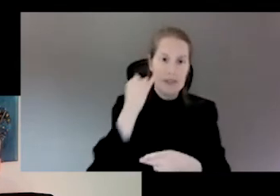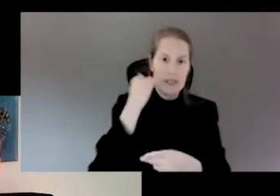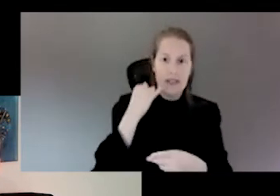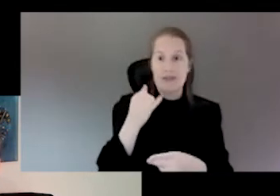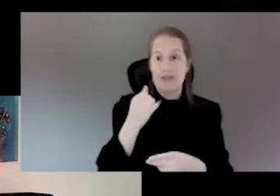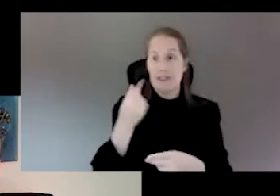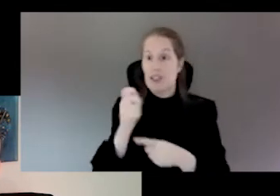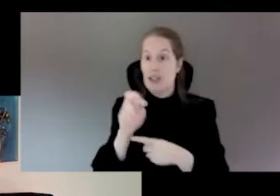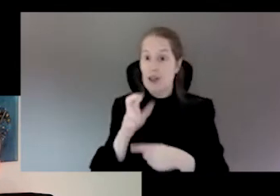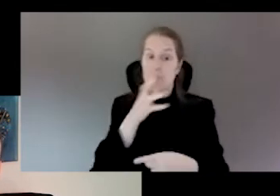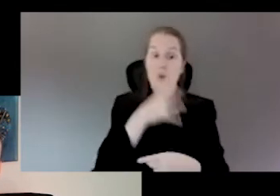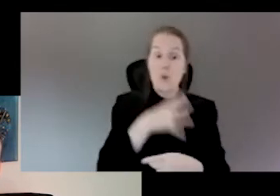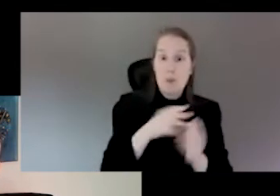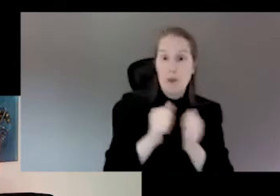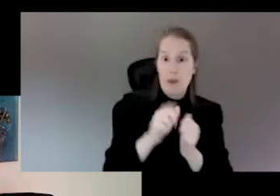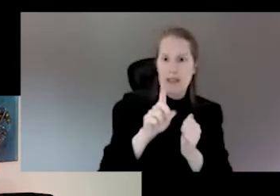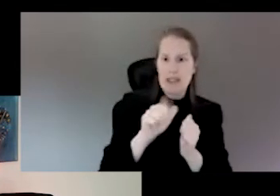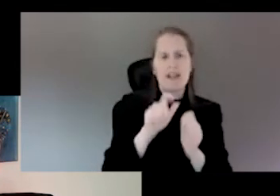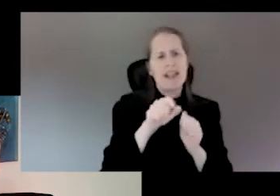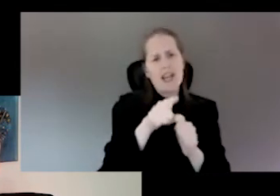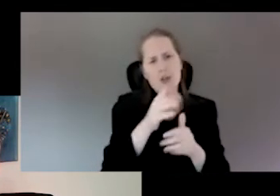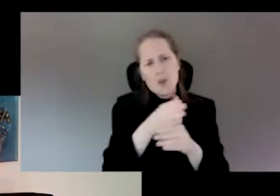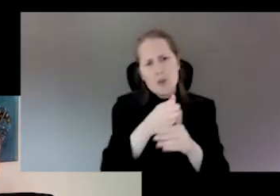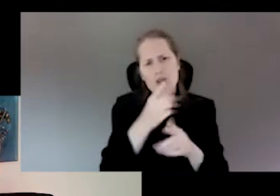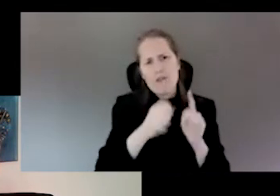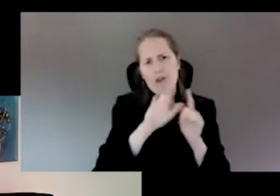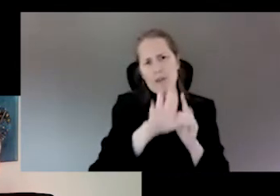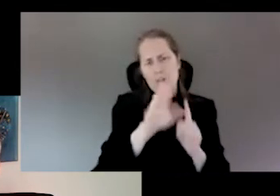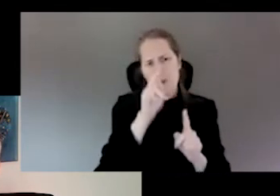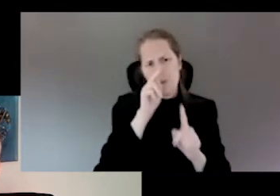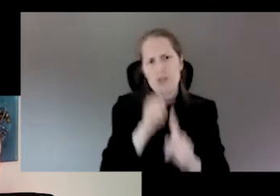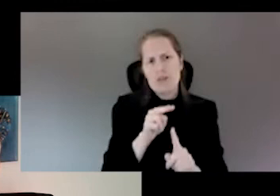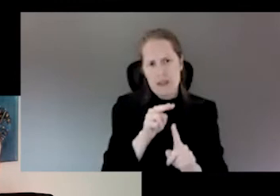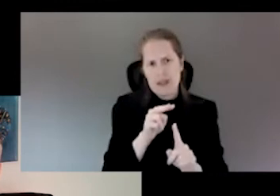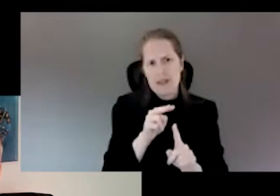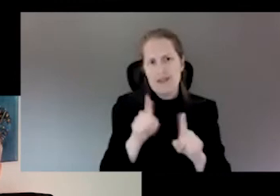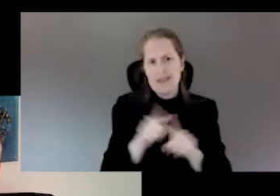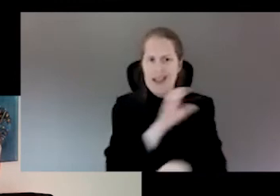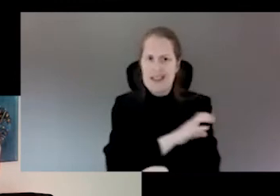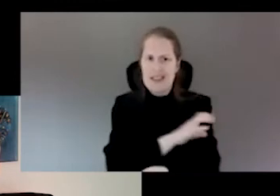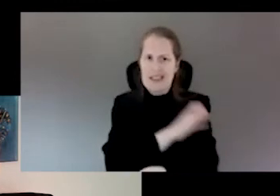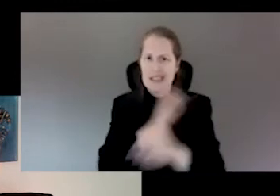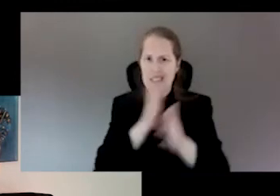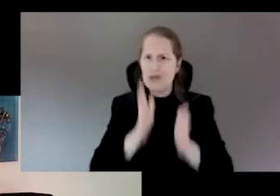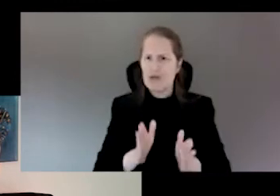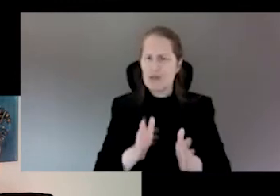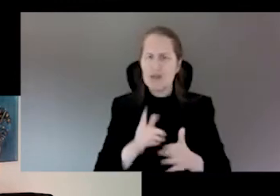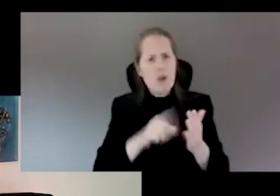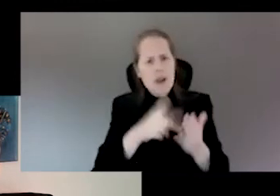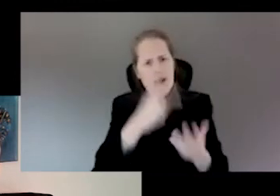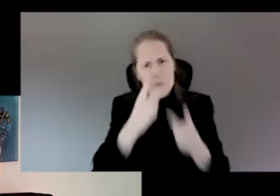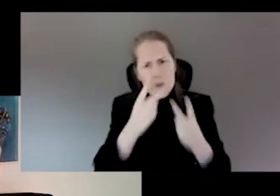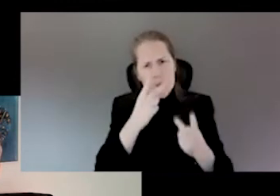disability, could you share from your perspective as a clinician, what you have seen or